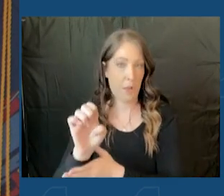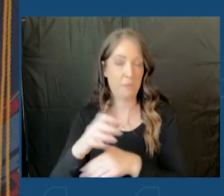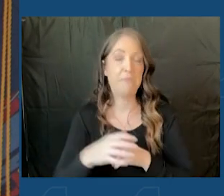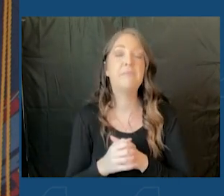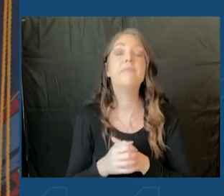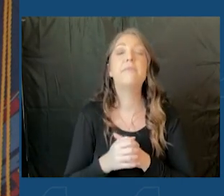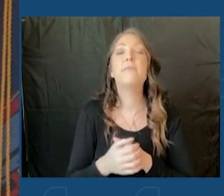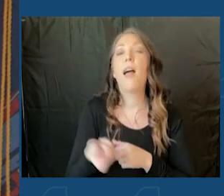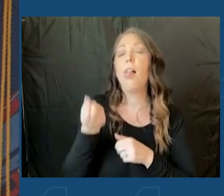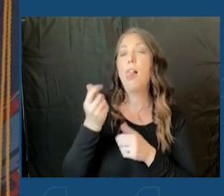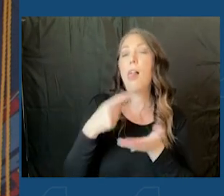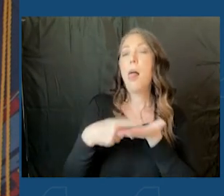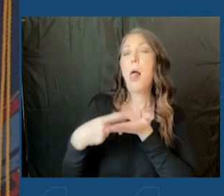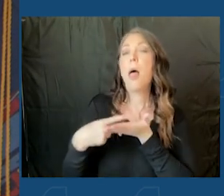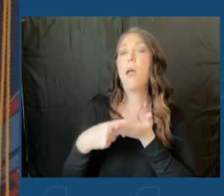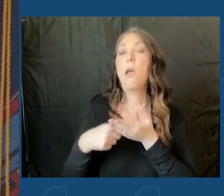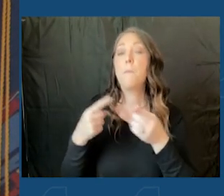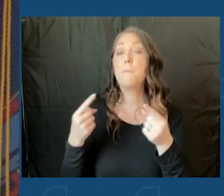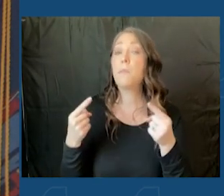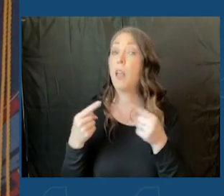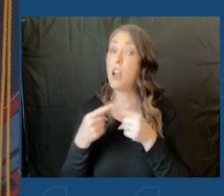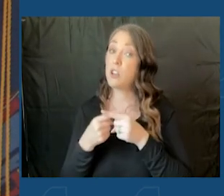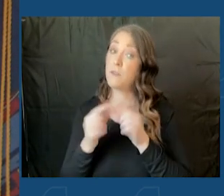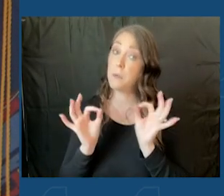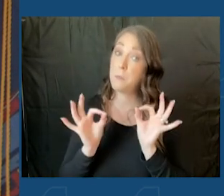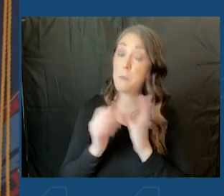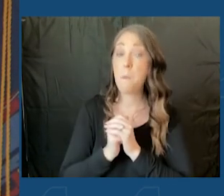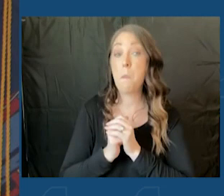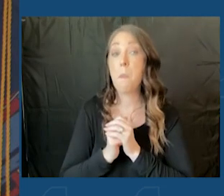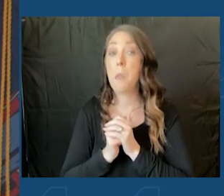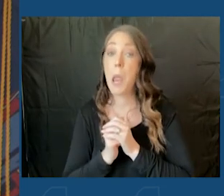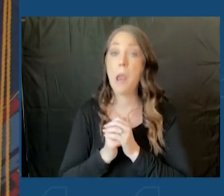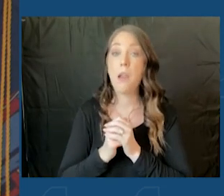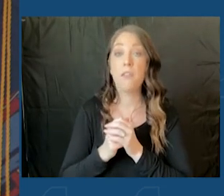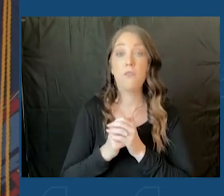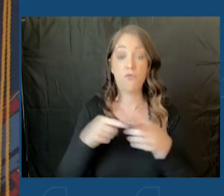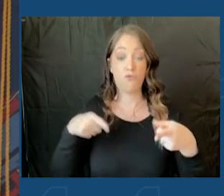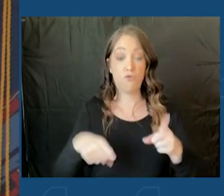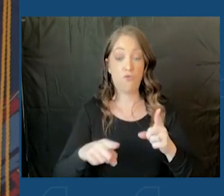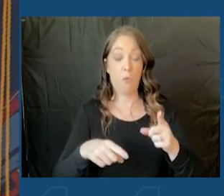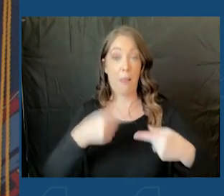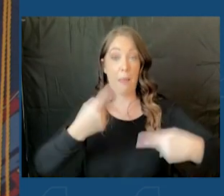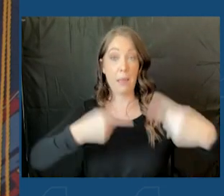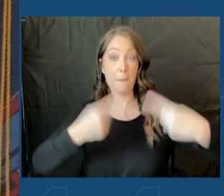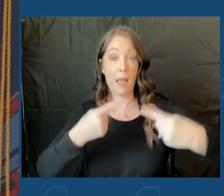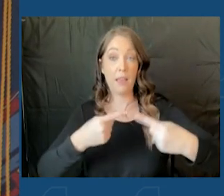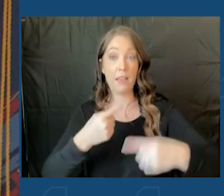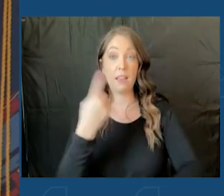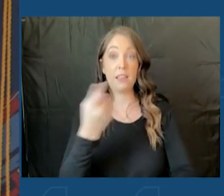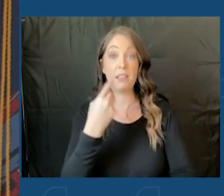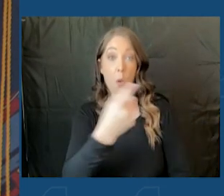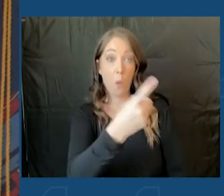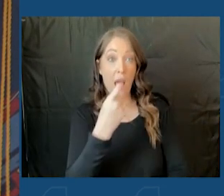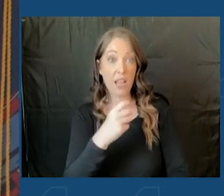to deal with a little controversy here. I got asked during a debate what kind of bagels I like.